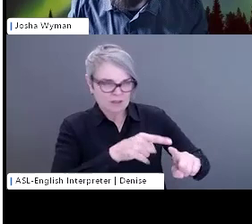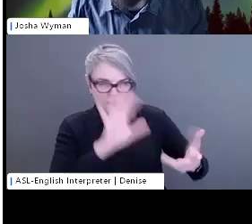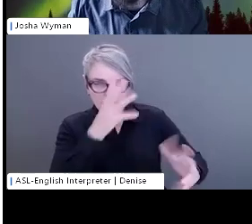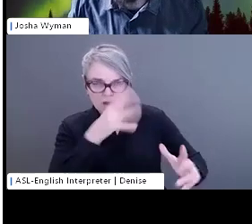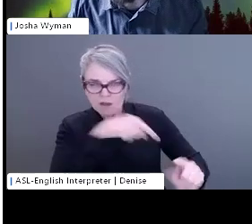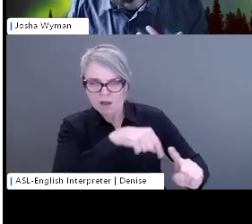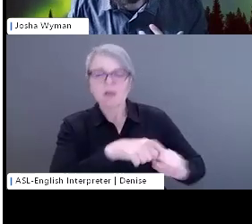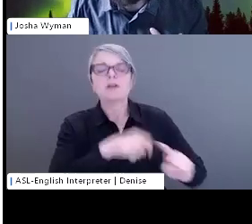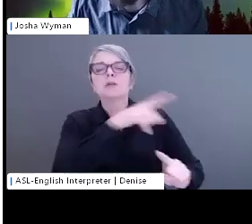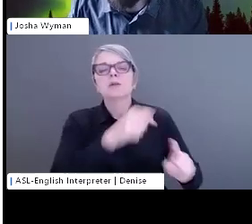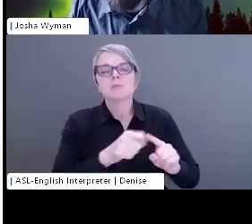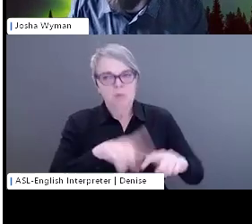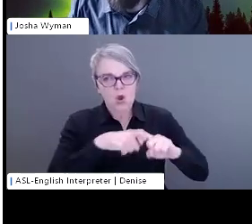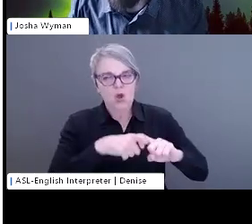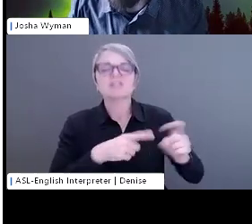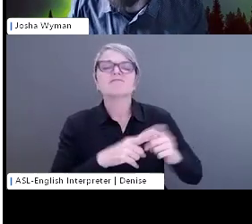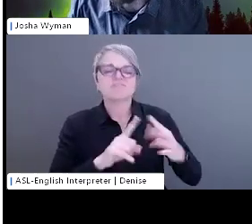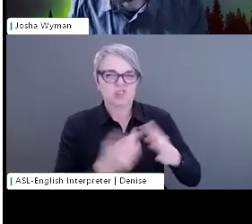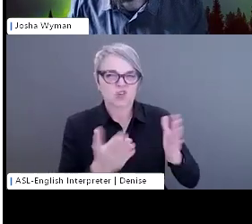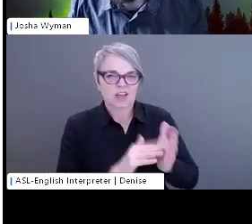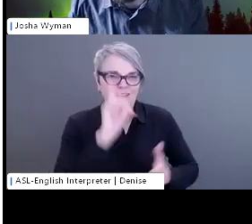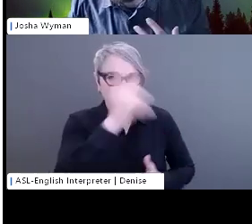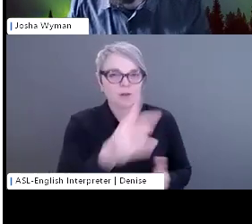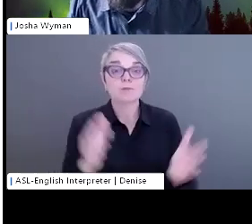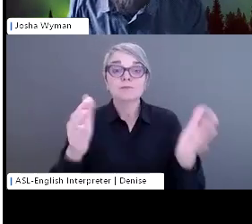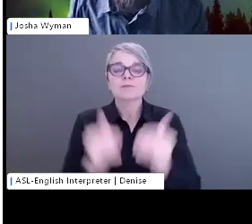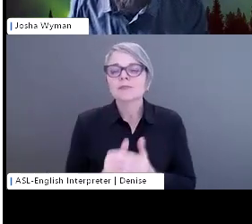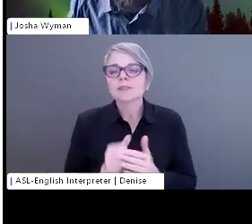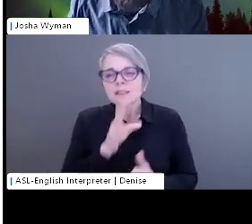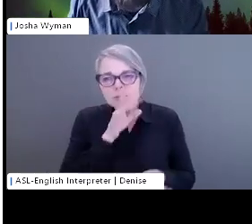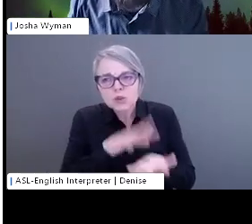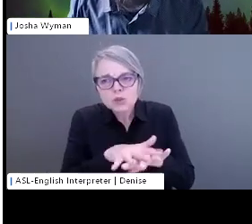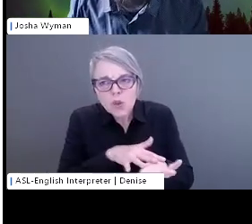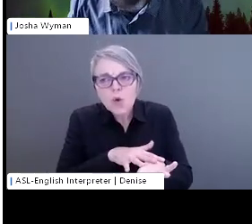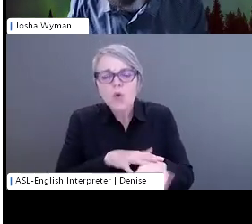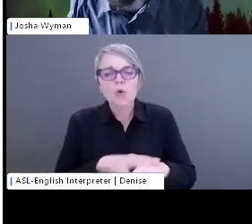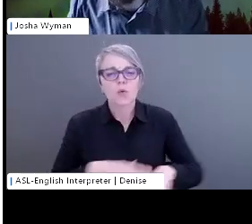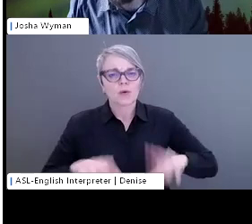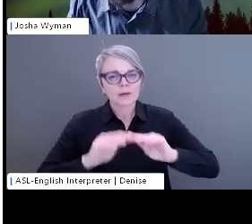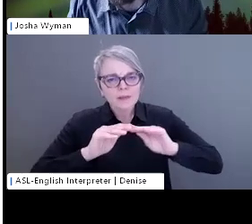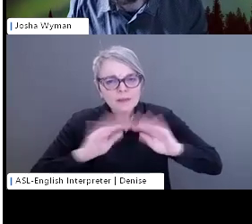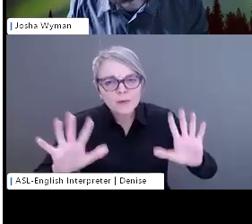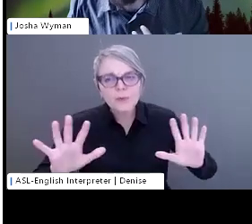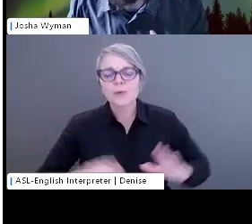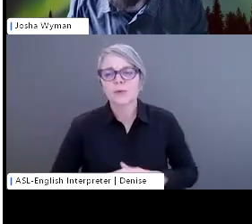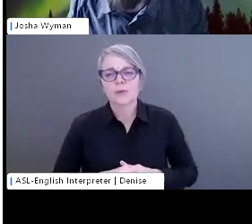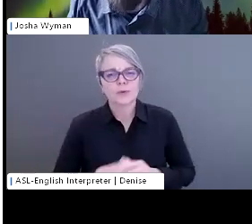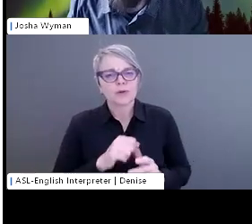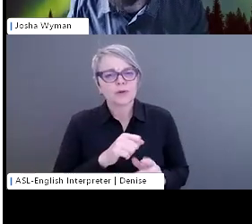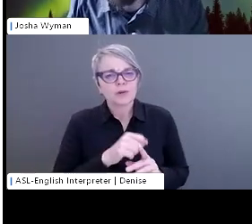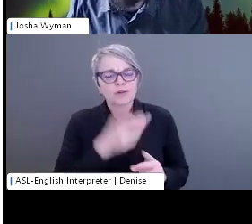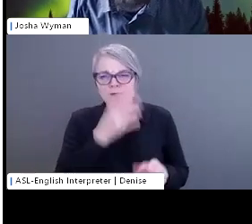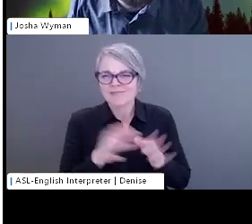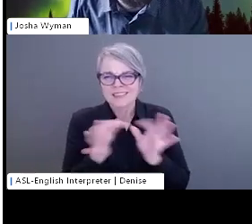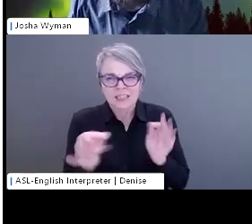and clearly. Keep your sentences short. Use their name to get attention. Okay. Avoid overly